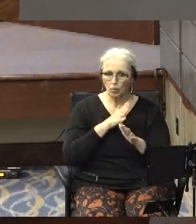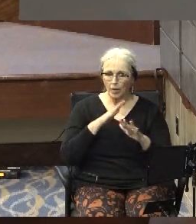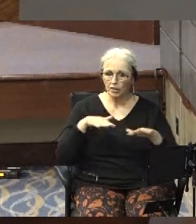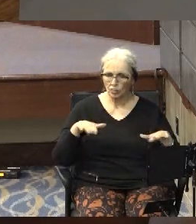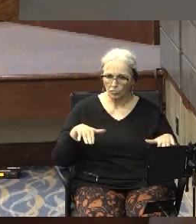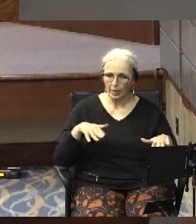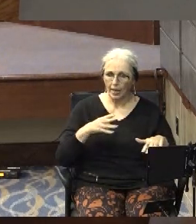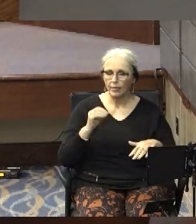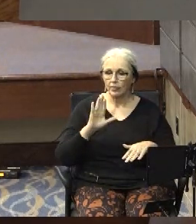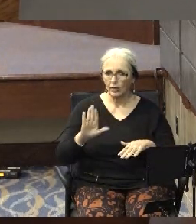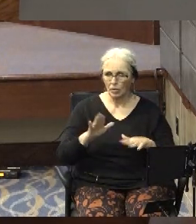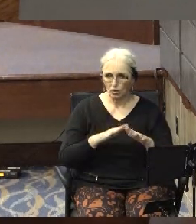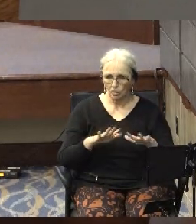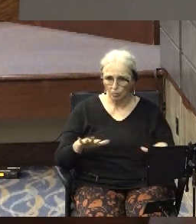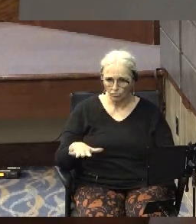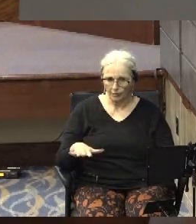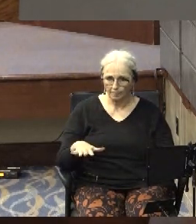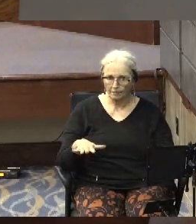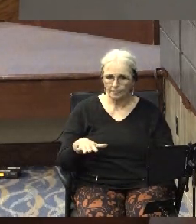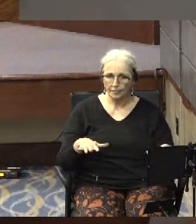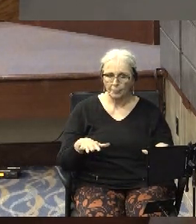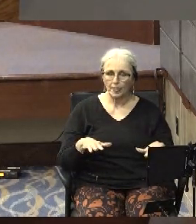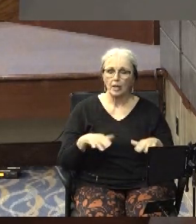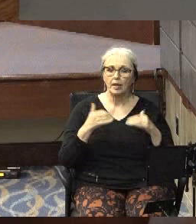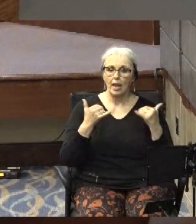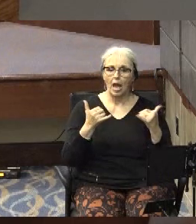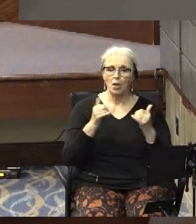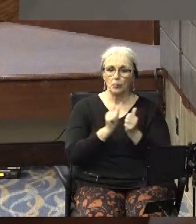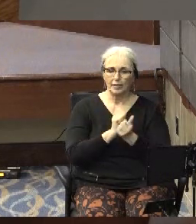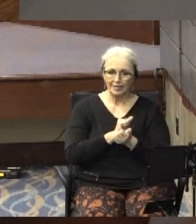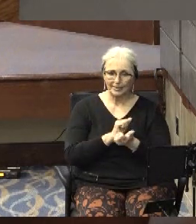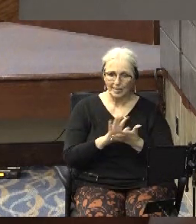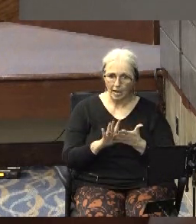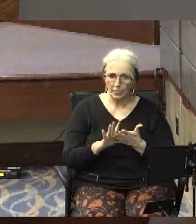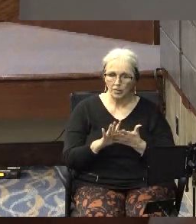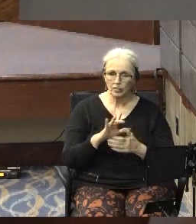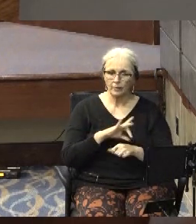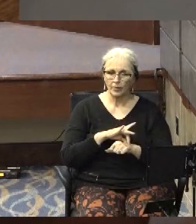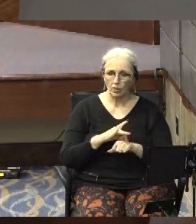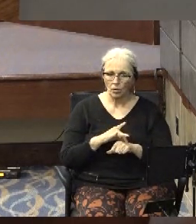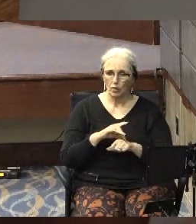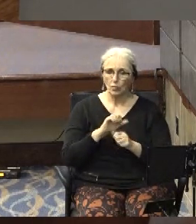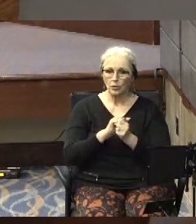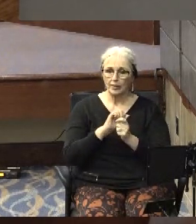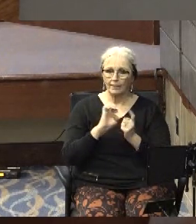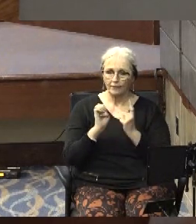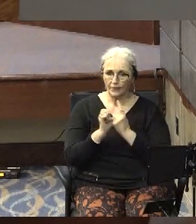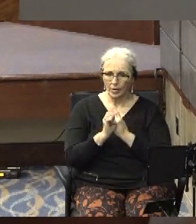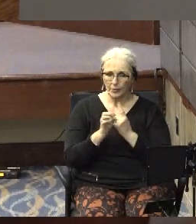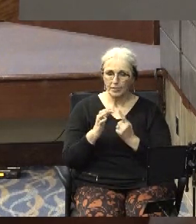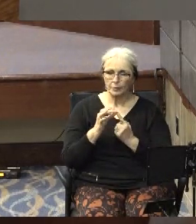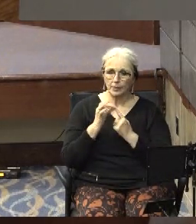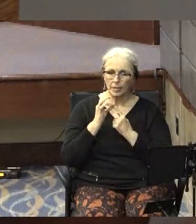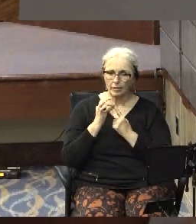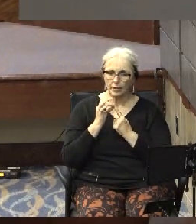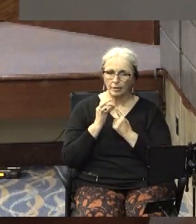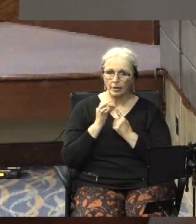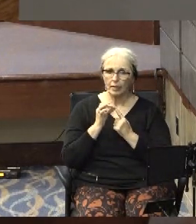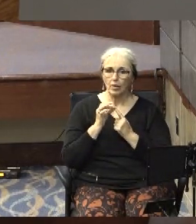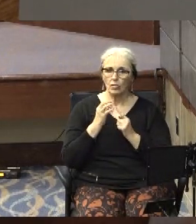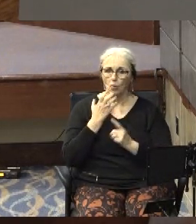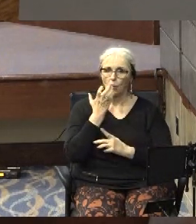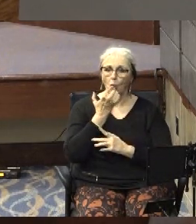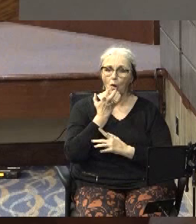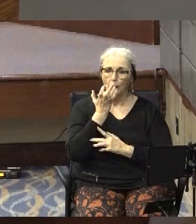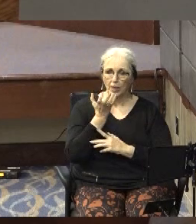progeny. With regard to the damage to our Earth and the environment, particularly the warming of the planet, I